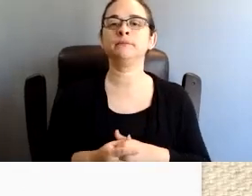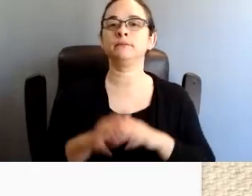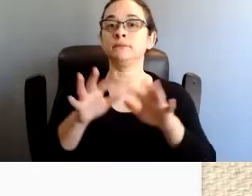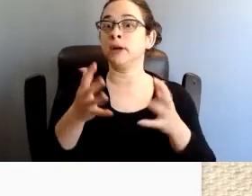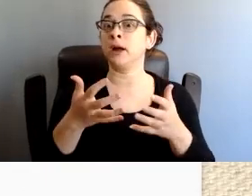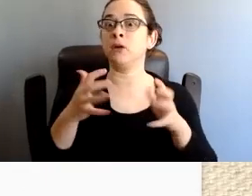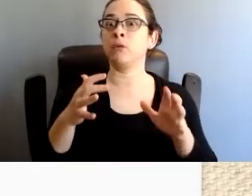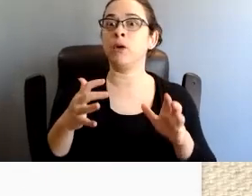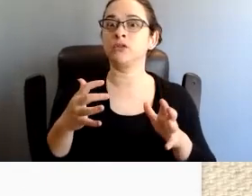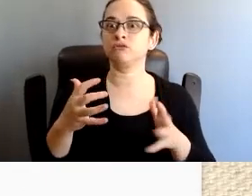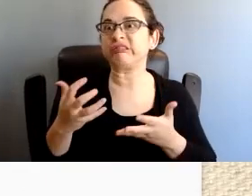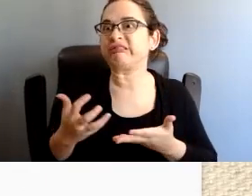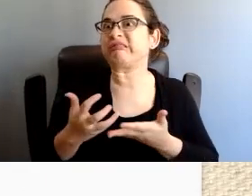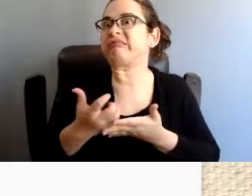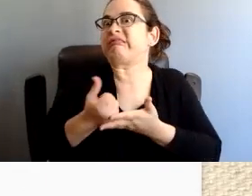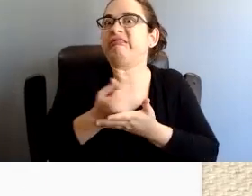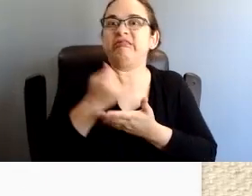take too much time because I know.